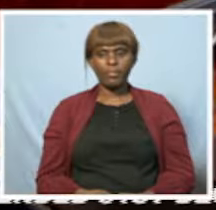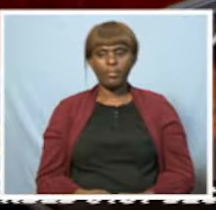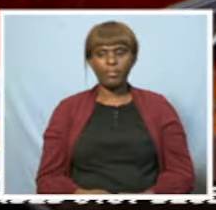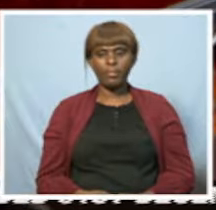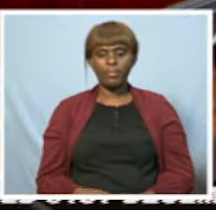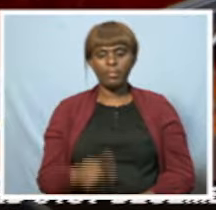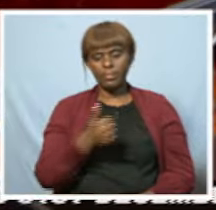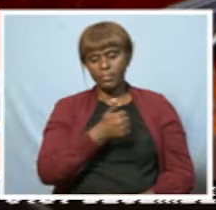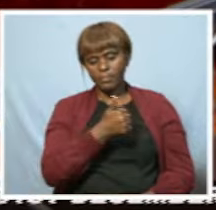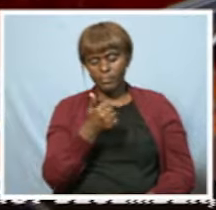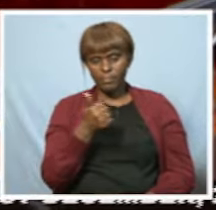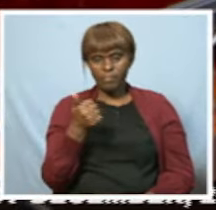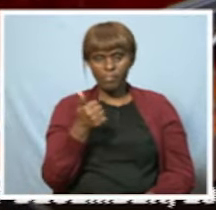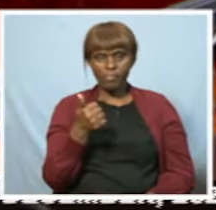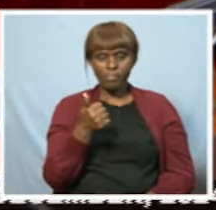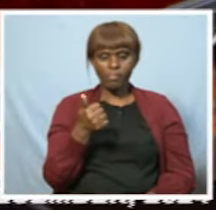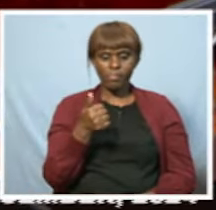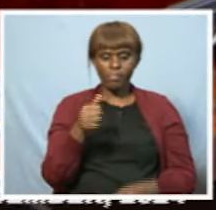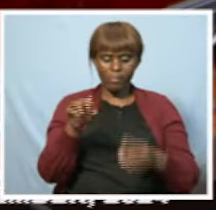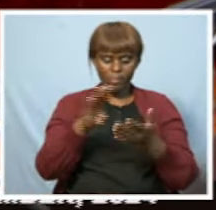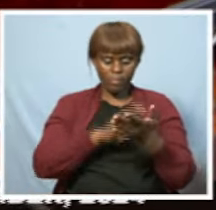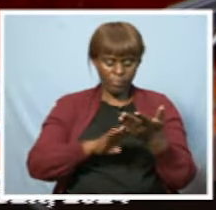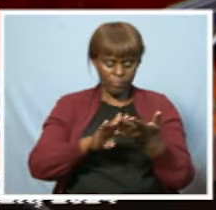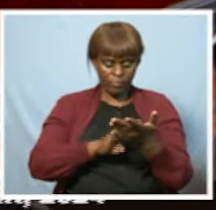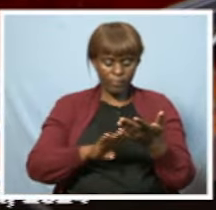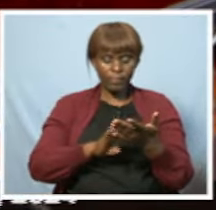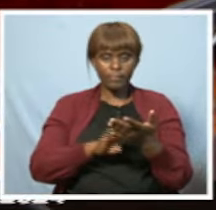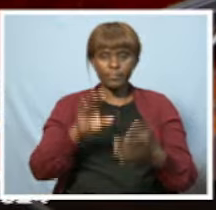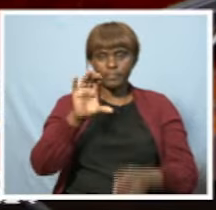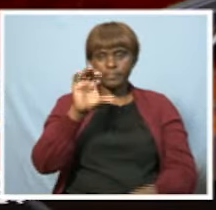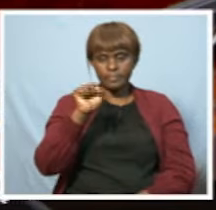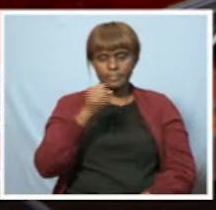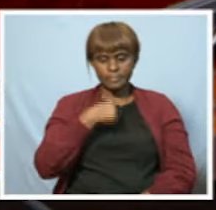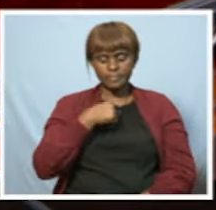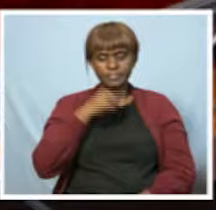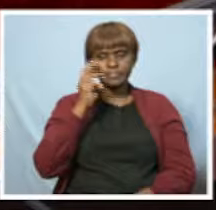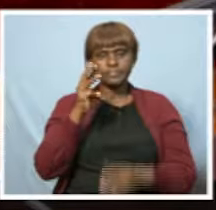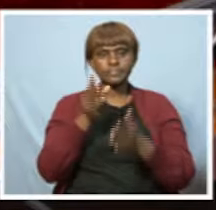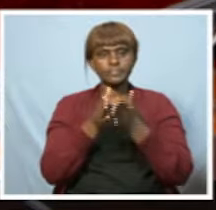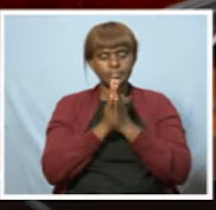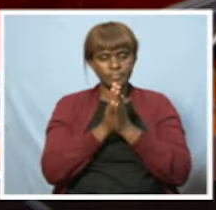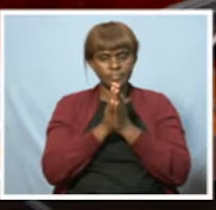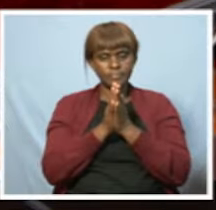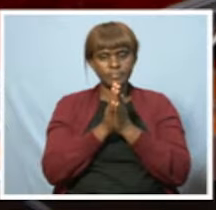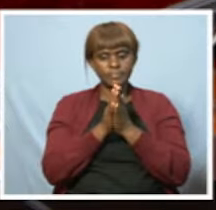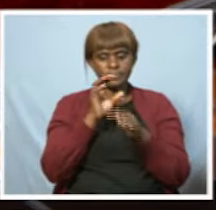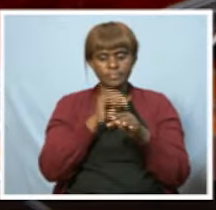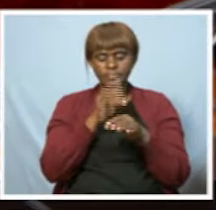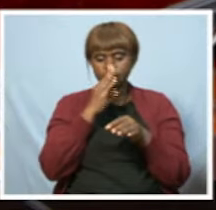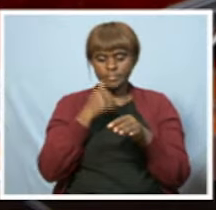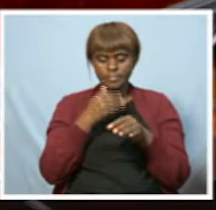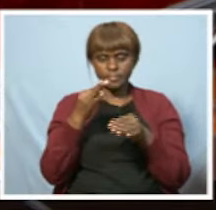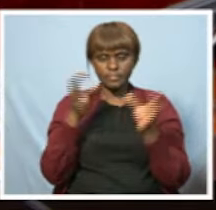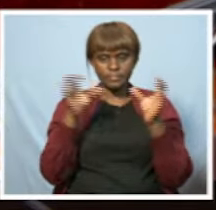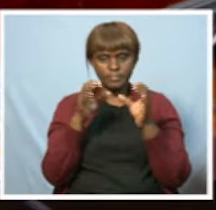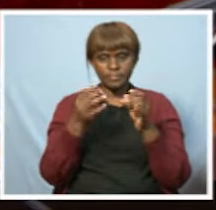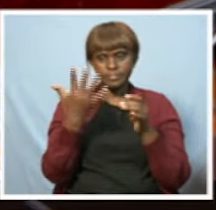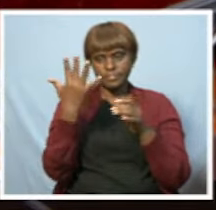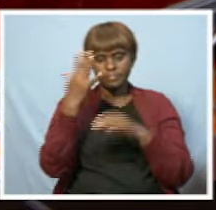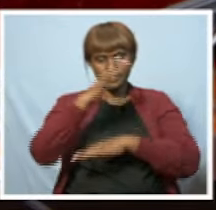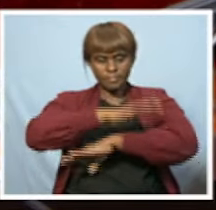The other concern was on the desks. CS, I was going to ask you on behalf of the committee, because you're saying 5